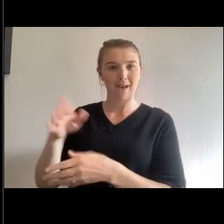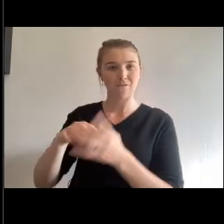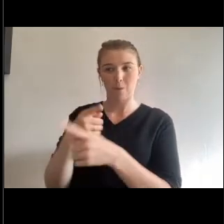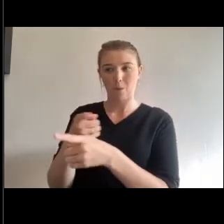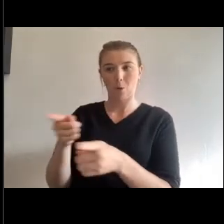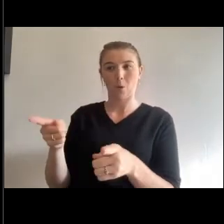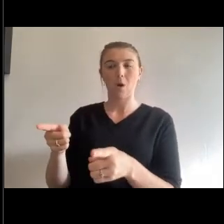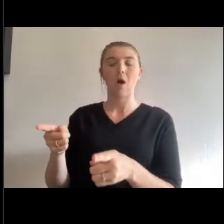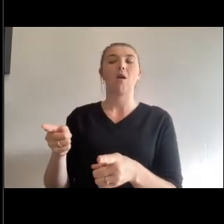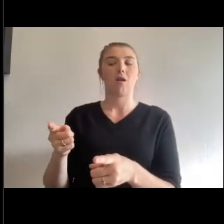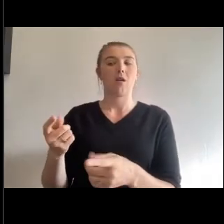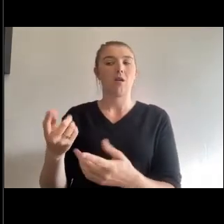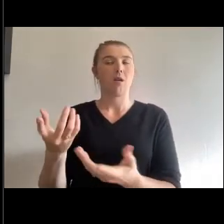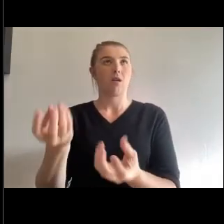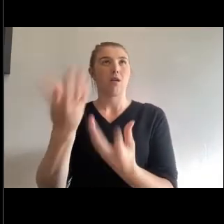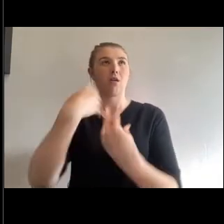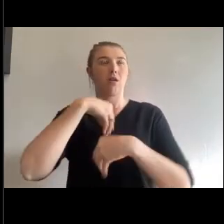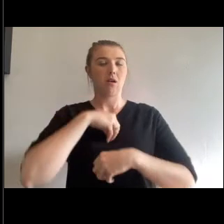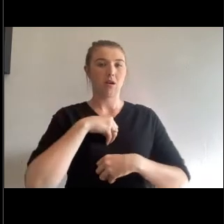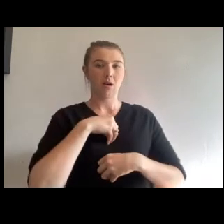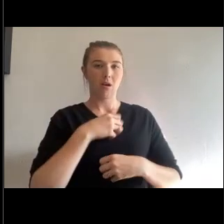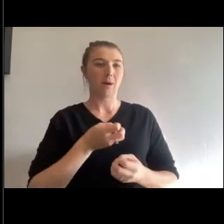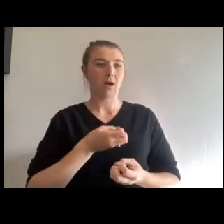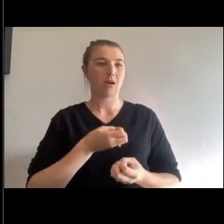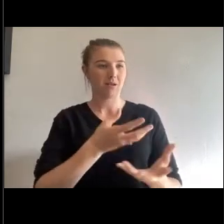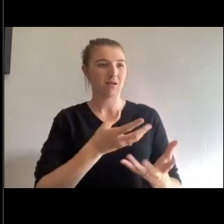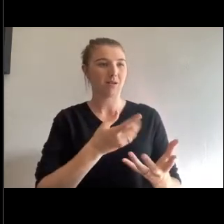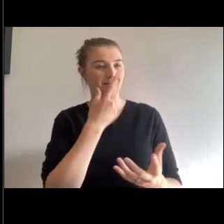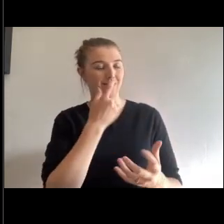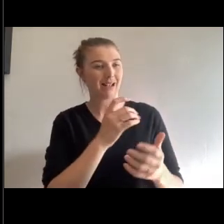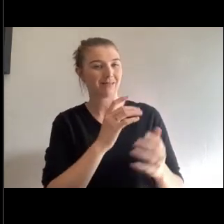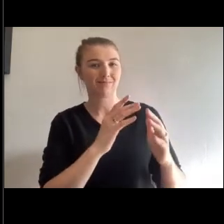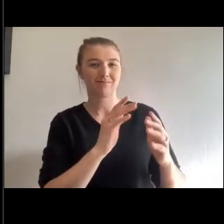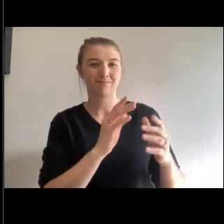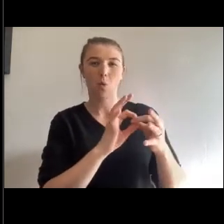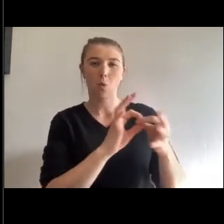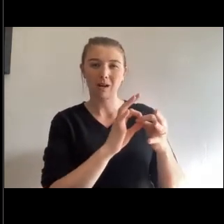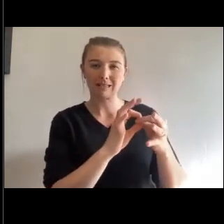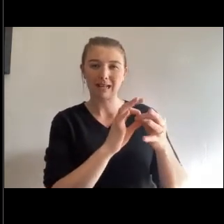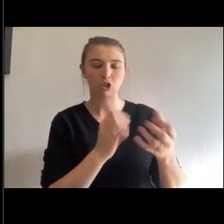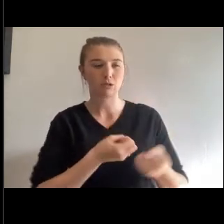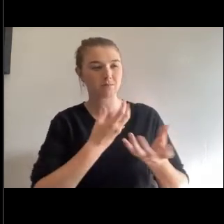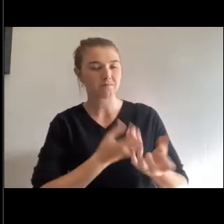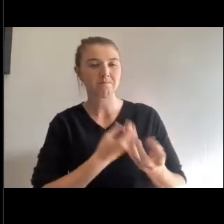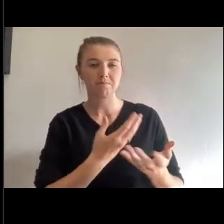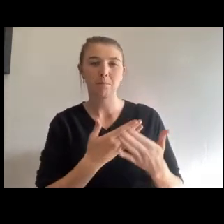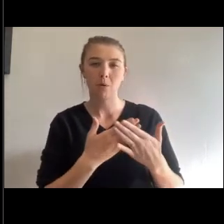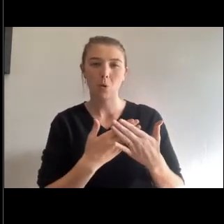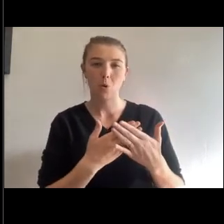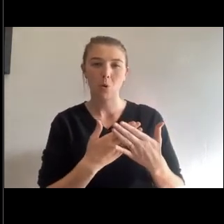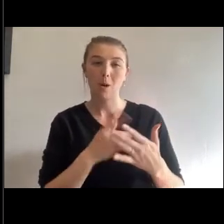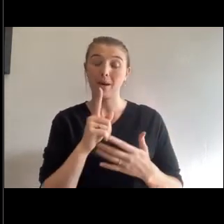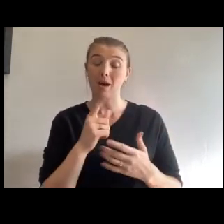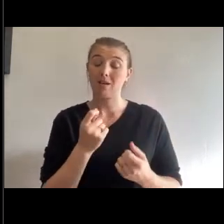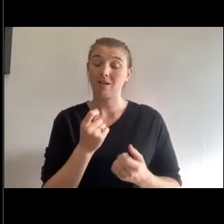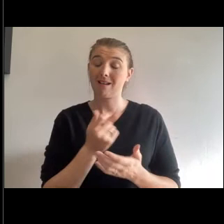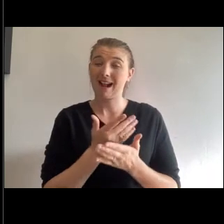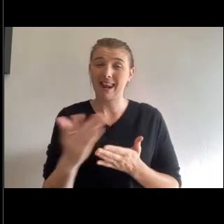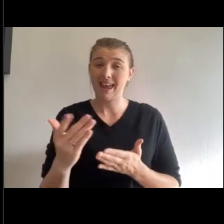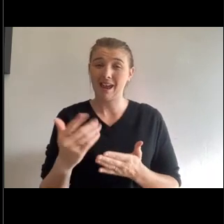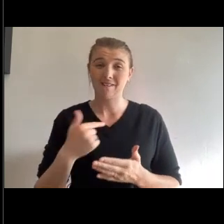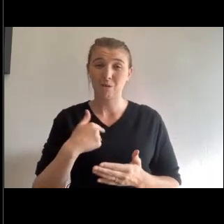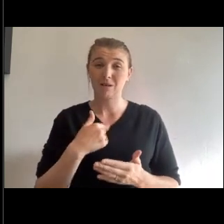home department. But it was clear to me that with all the secondments, and sometimes people do move on,